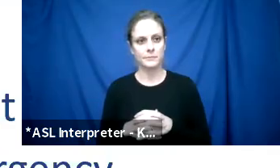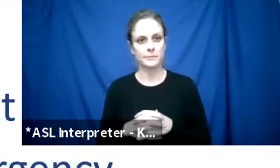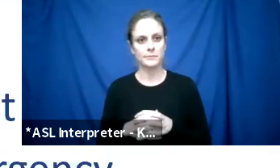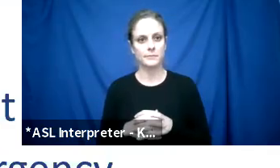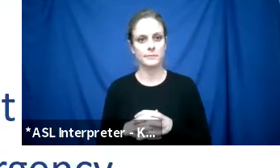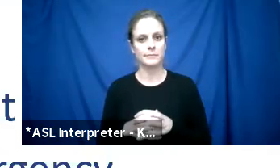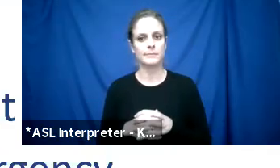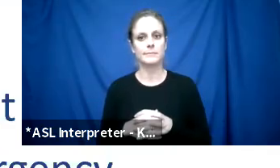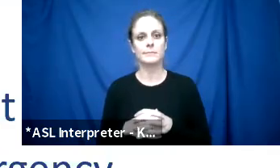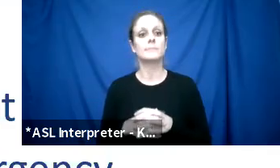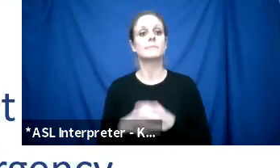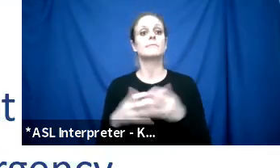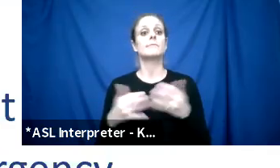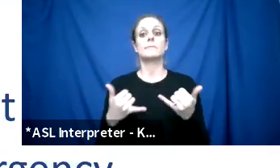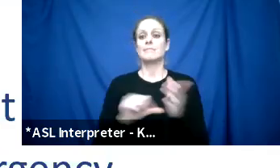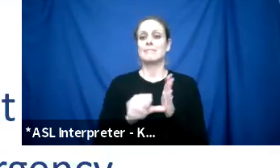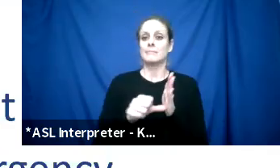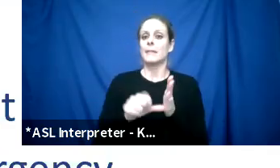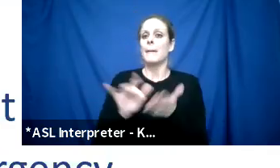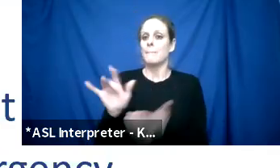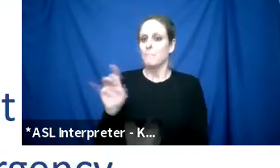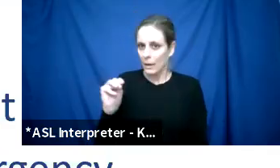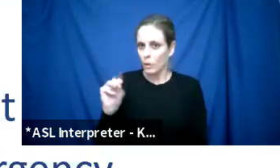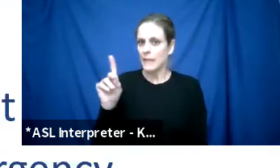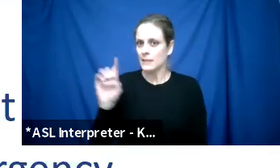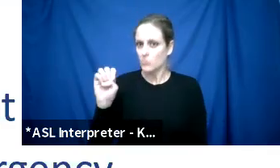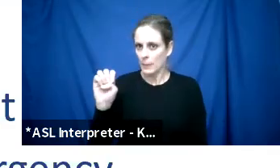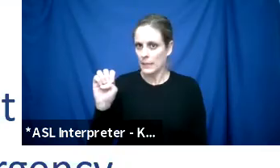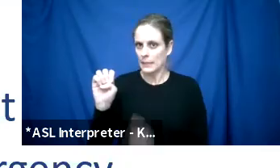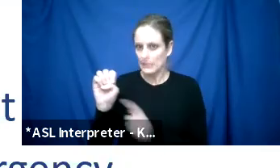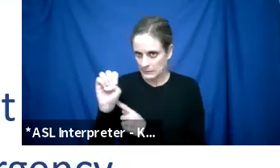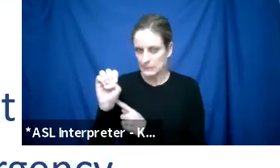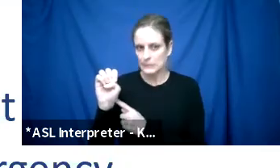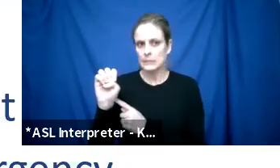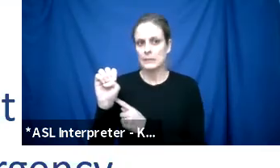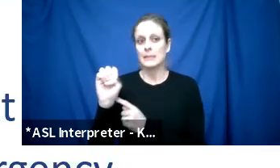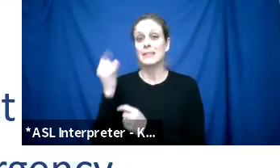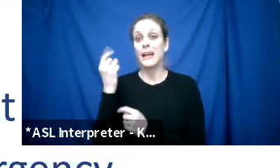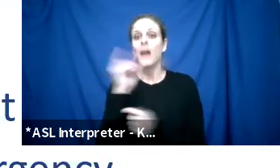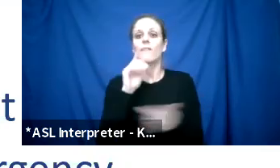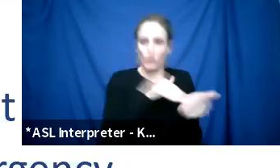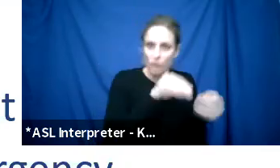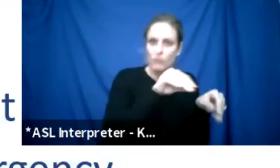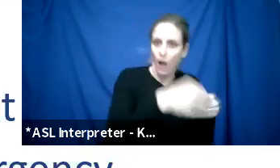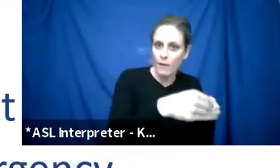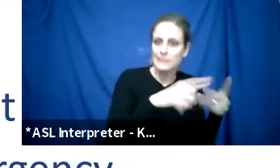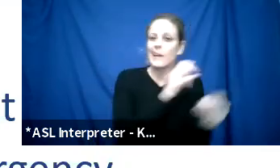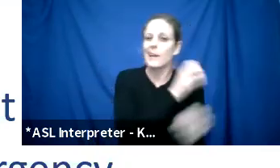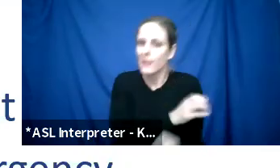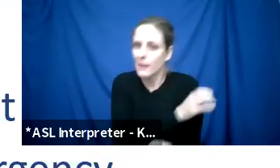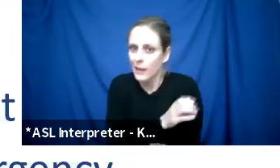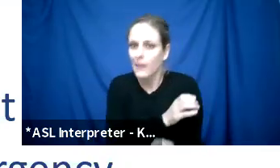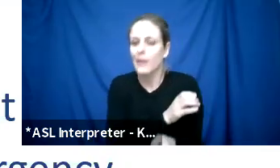Now, we're talking about medical diagnostic equipment in physicians' offices and clinics,